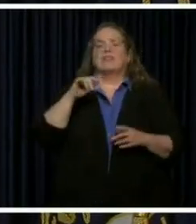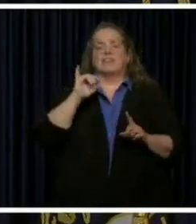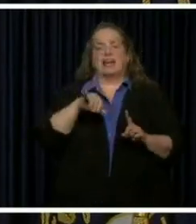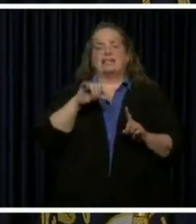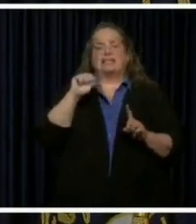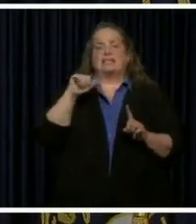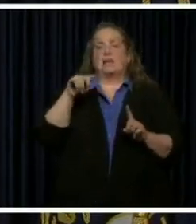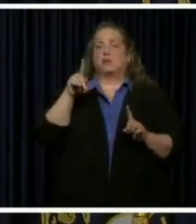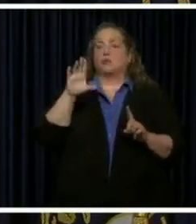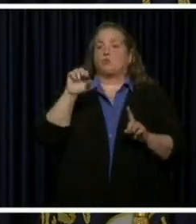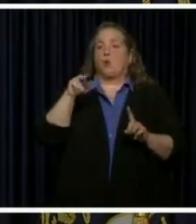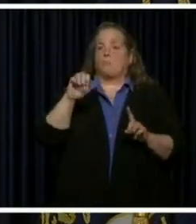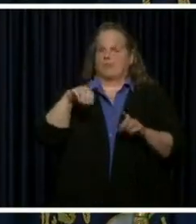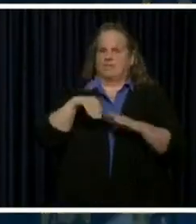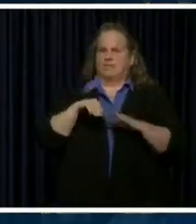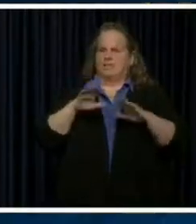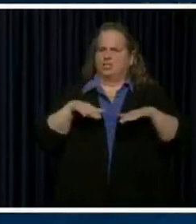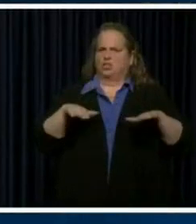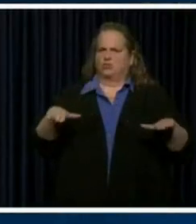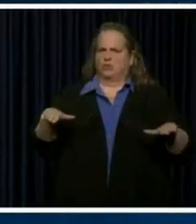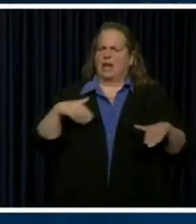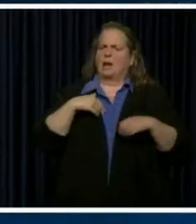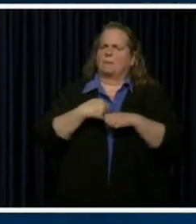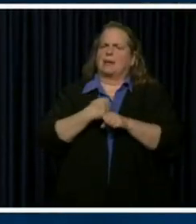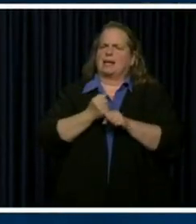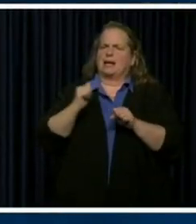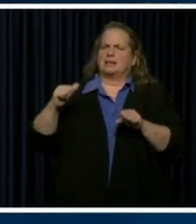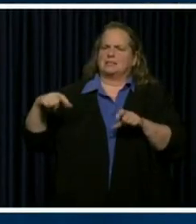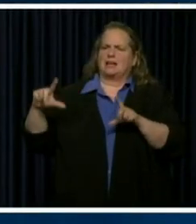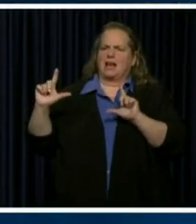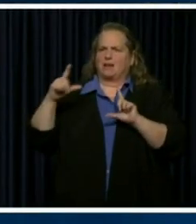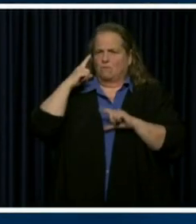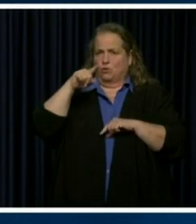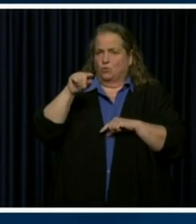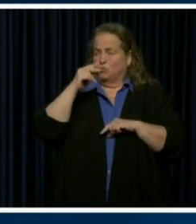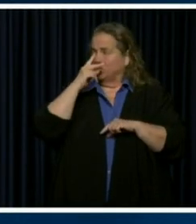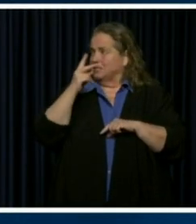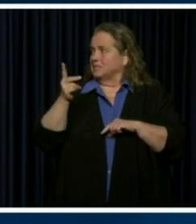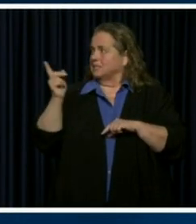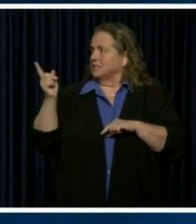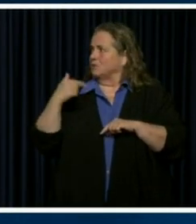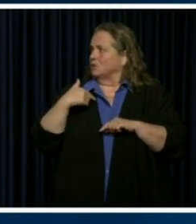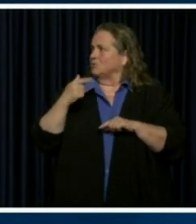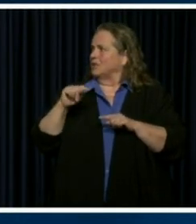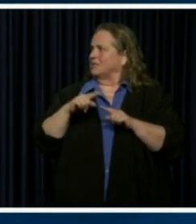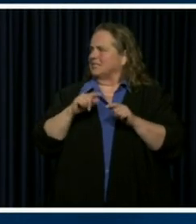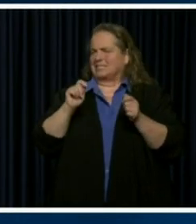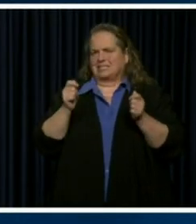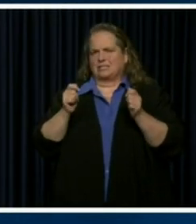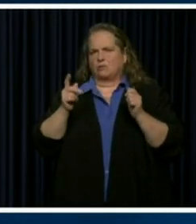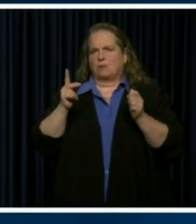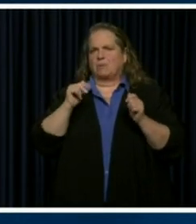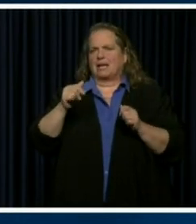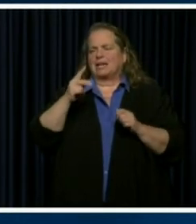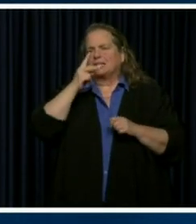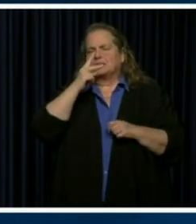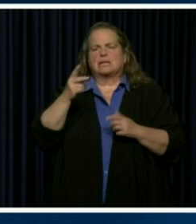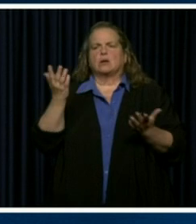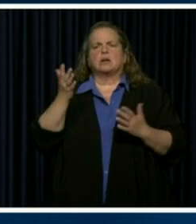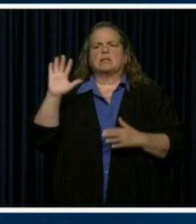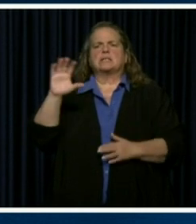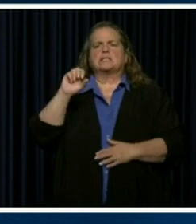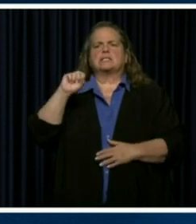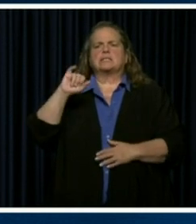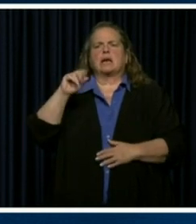the children. I made a slide for you that you can see, and we'll try to tweet this out so people can see these symptoms and